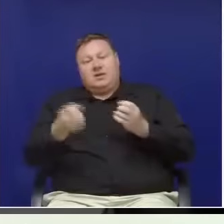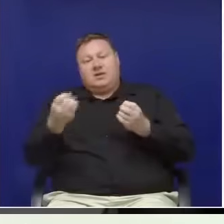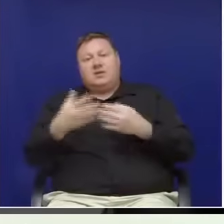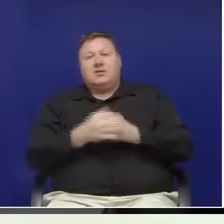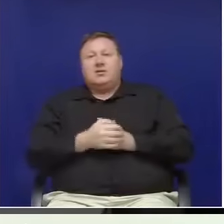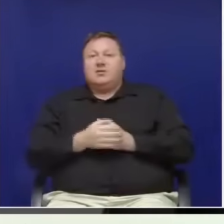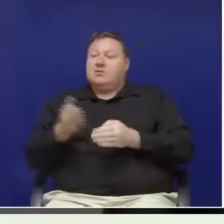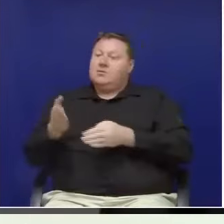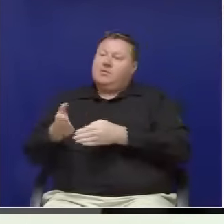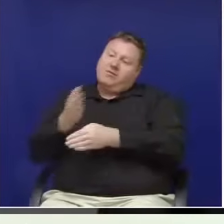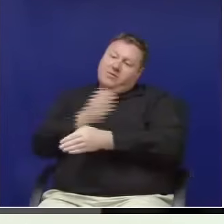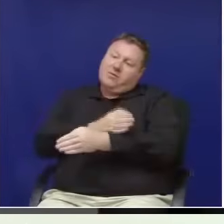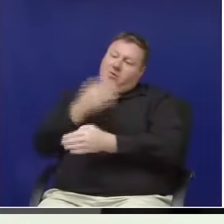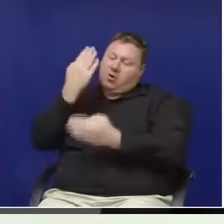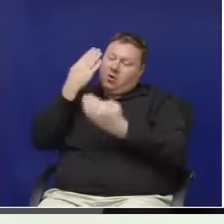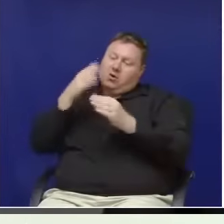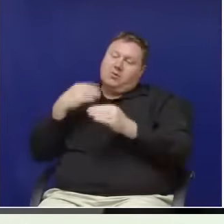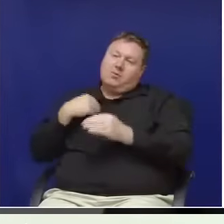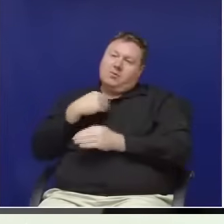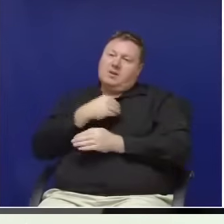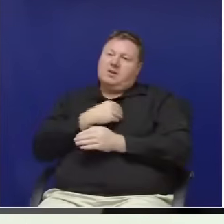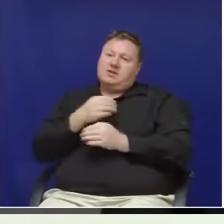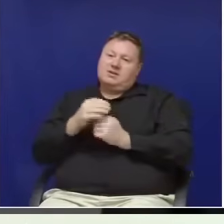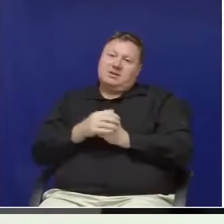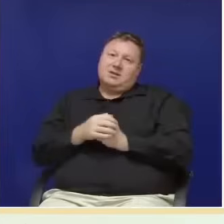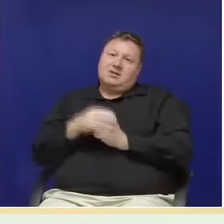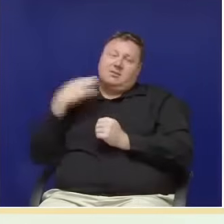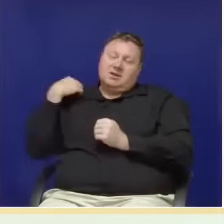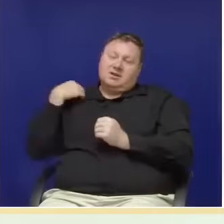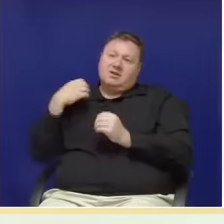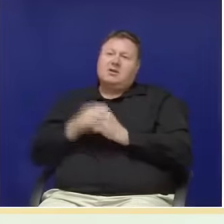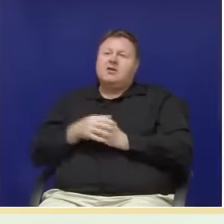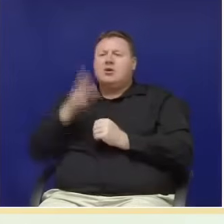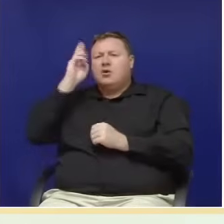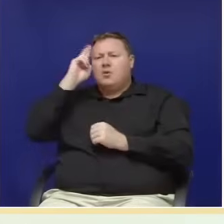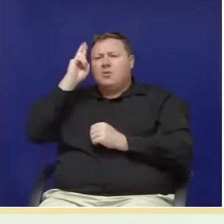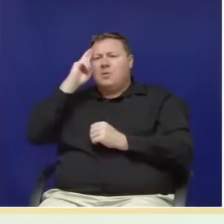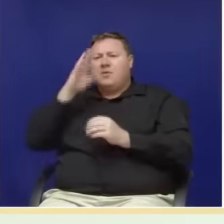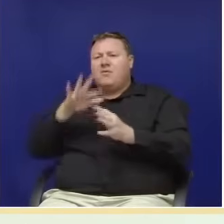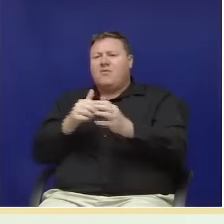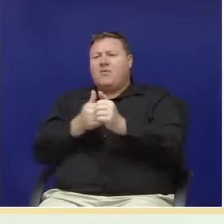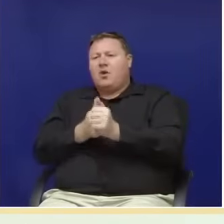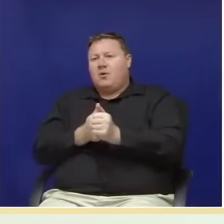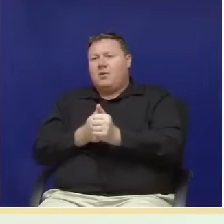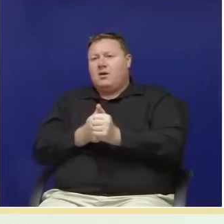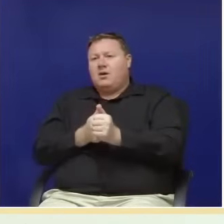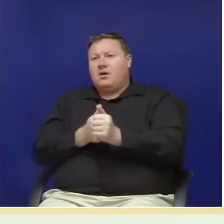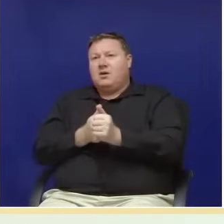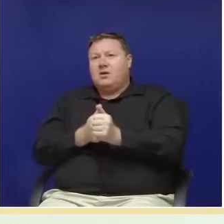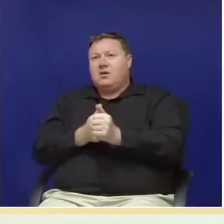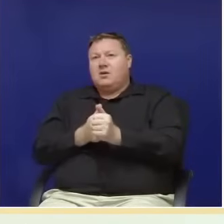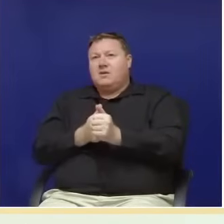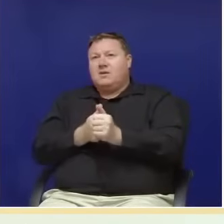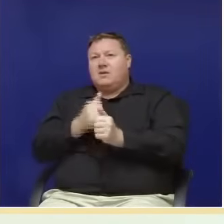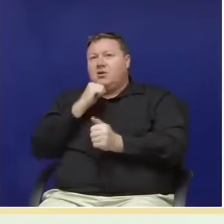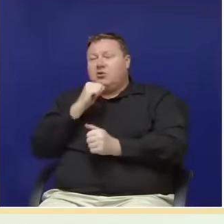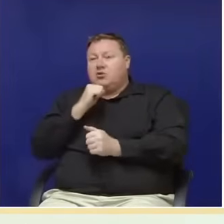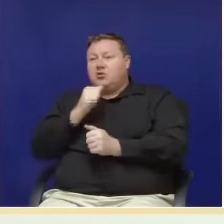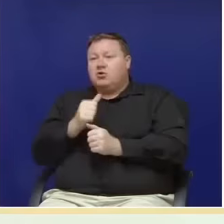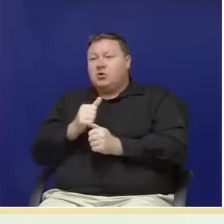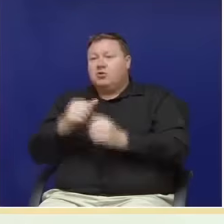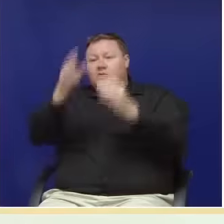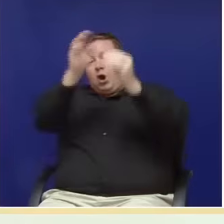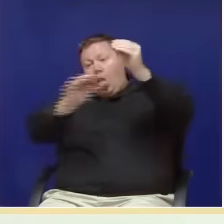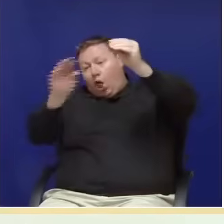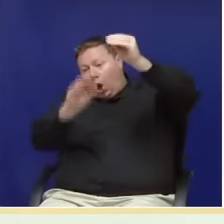Before I recognize the Honourable Minister, Honourable Members, you're reminded that follow-up's not supposed to have